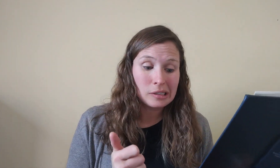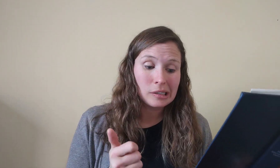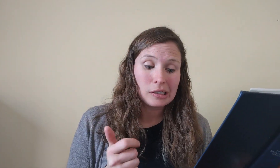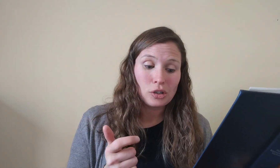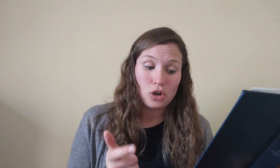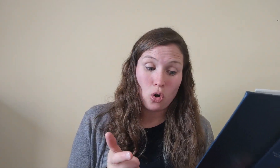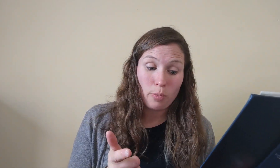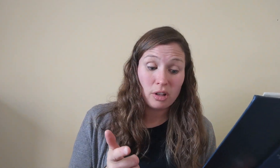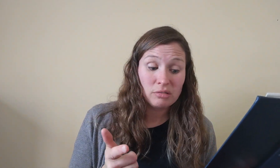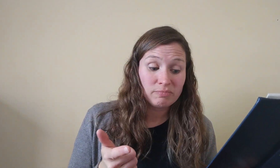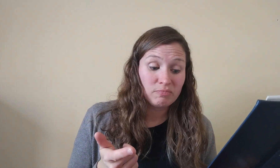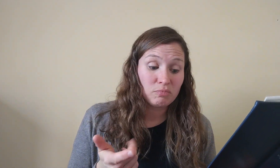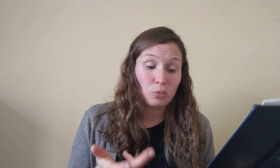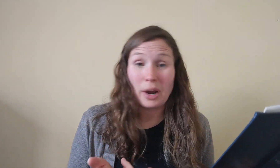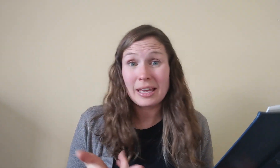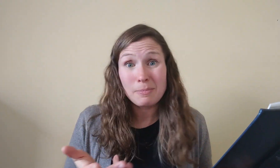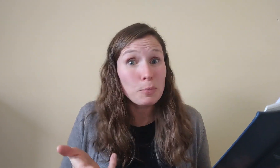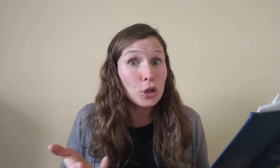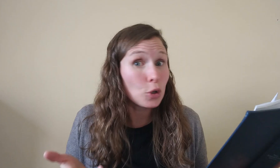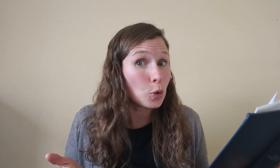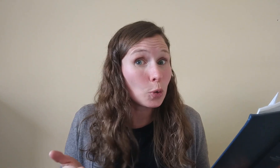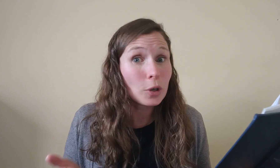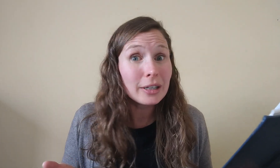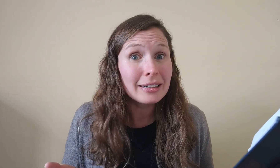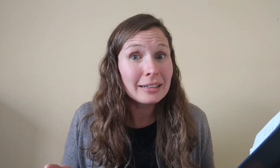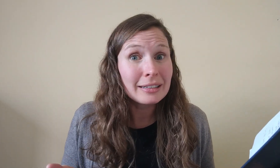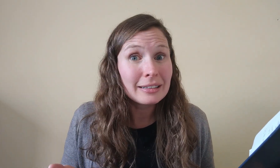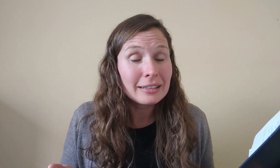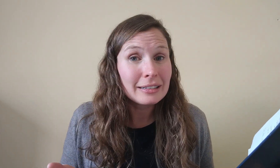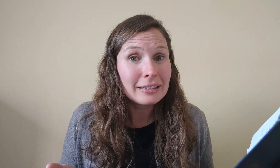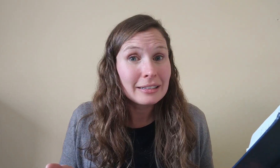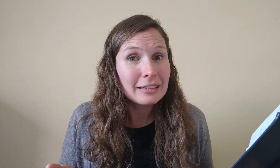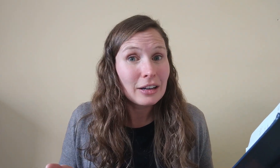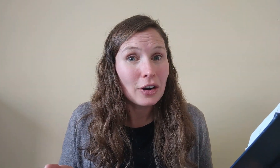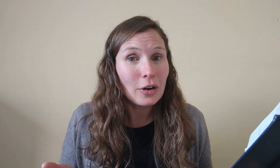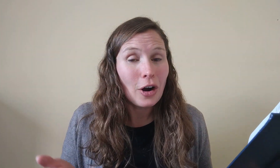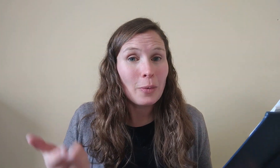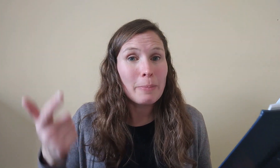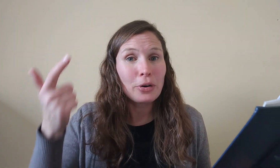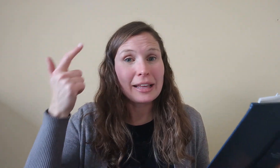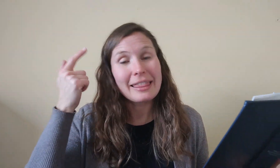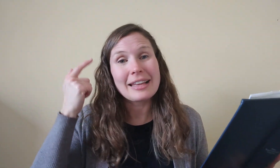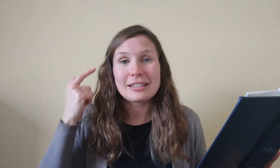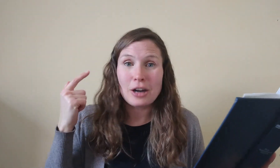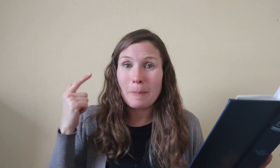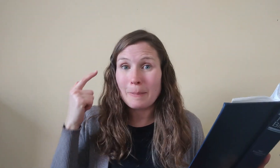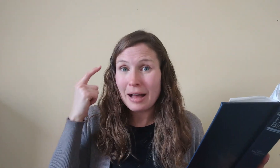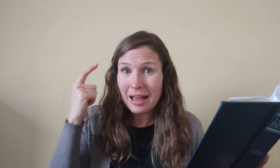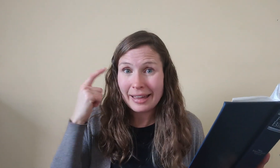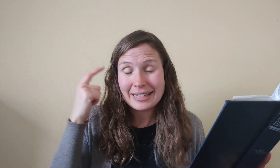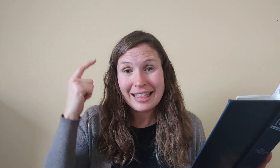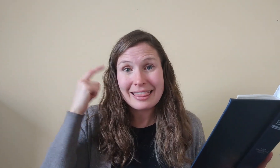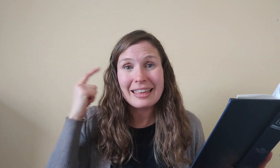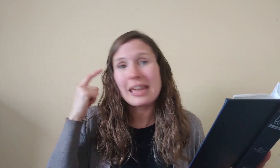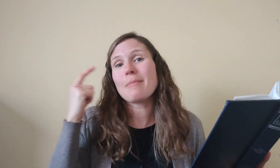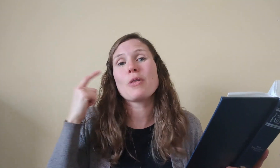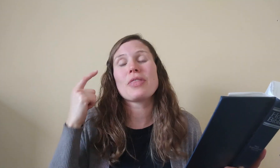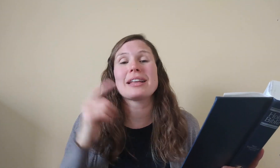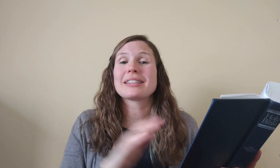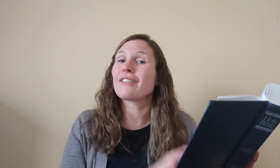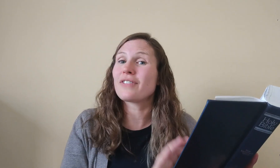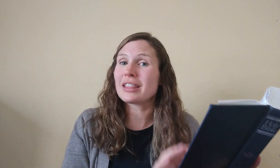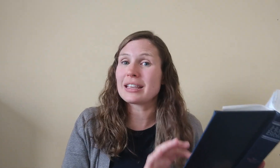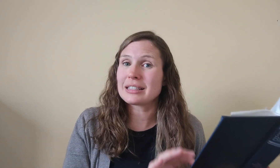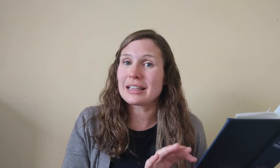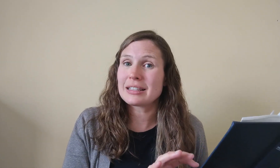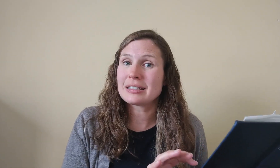true, noble, right, pure? Are we putting things in our mind and thinking about